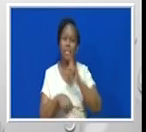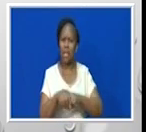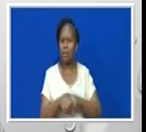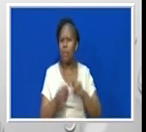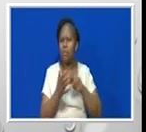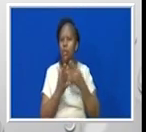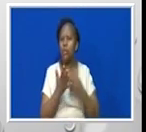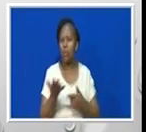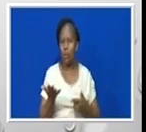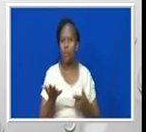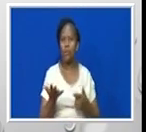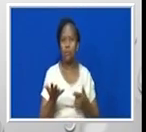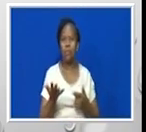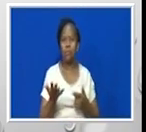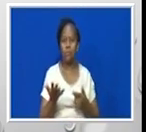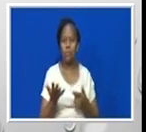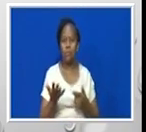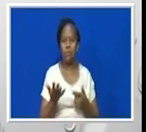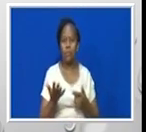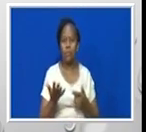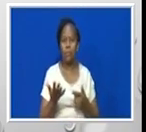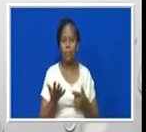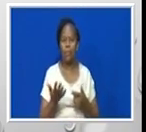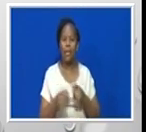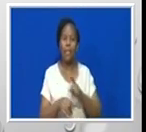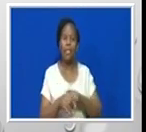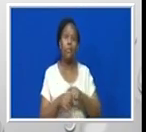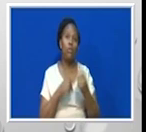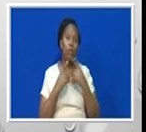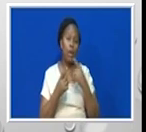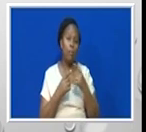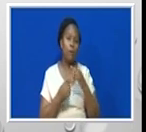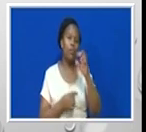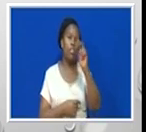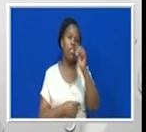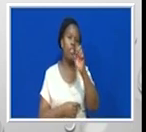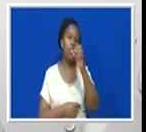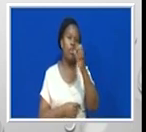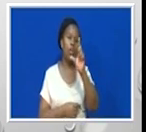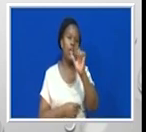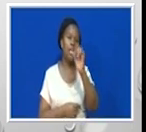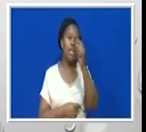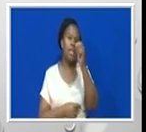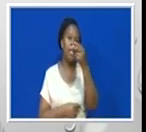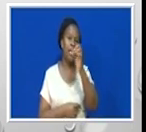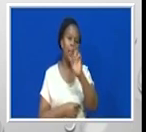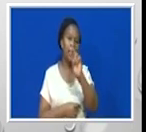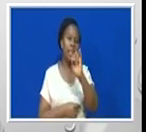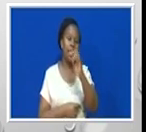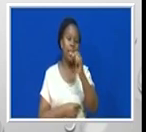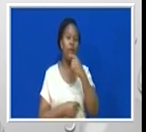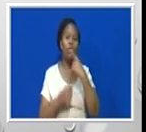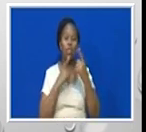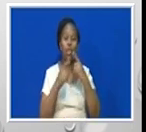do we mean by Neolithic period? So when we talk of Neolithic period, we are only referring to that